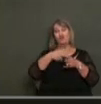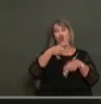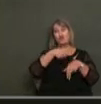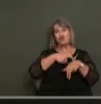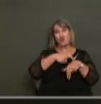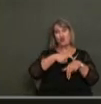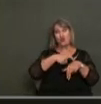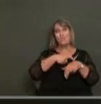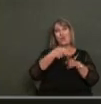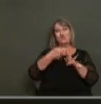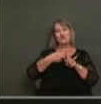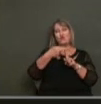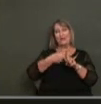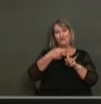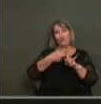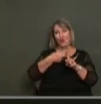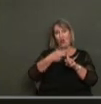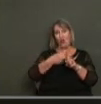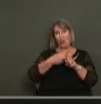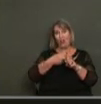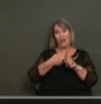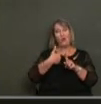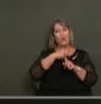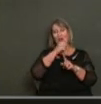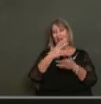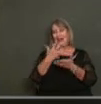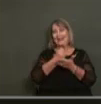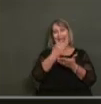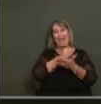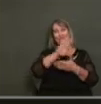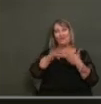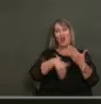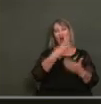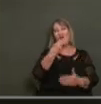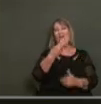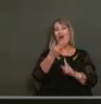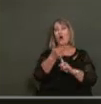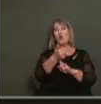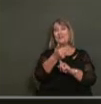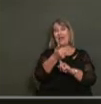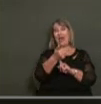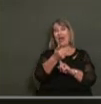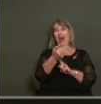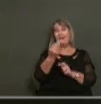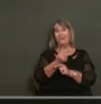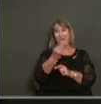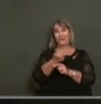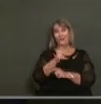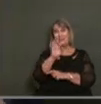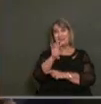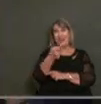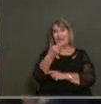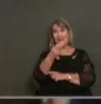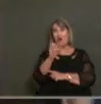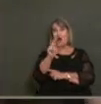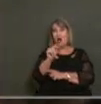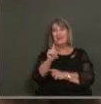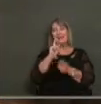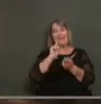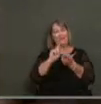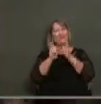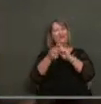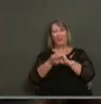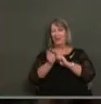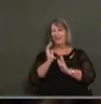rental enforcement? As you know, we're not capturing all the hot tax. We've got a lot of illegal people. It is changing the essence of our